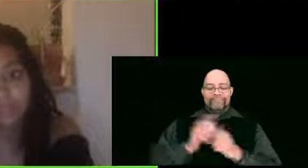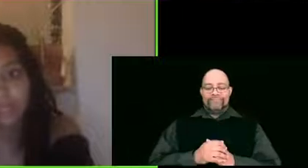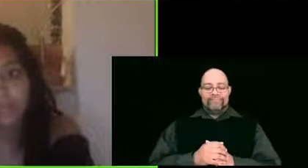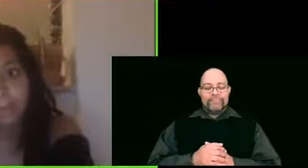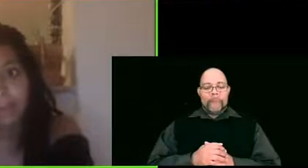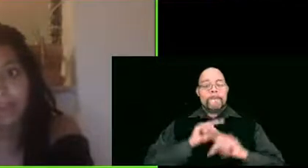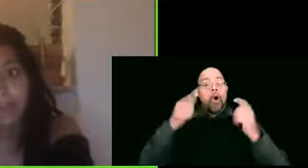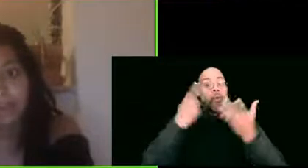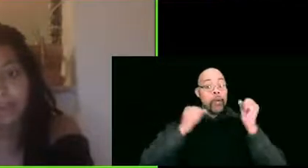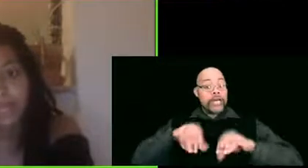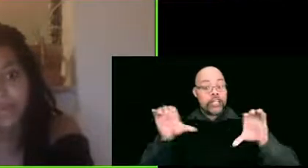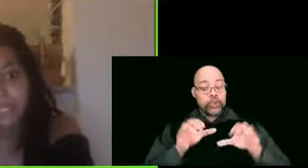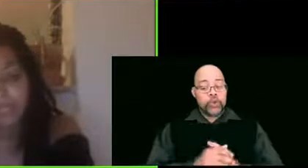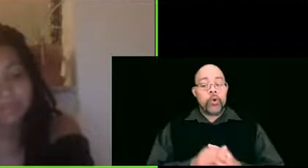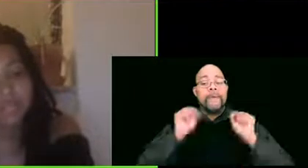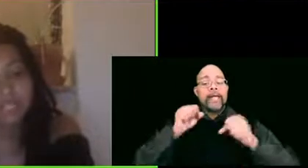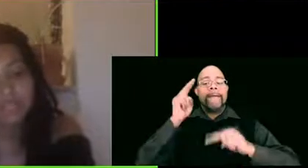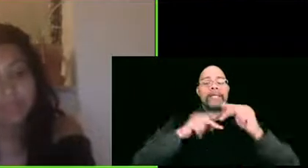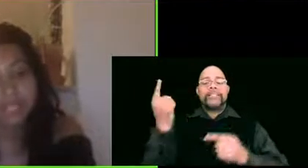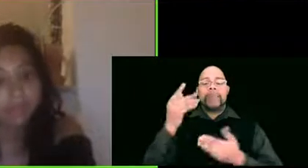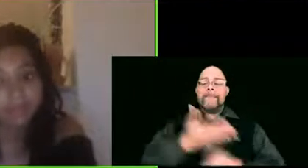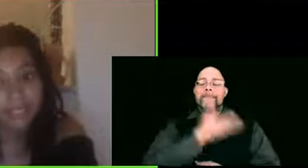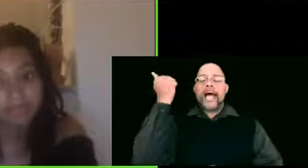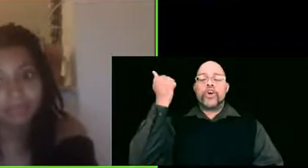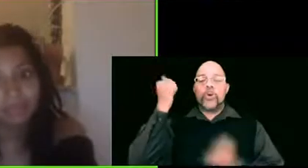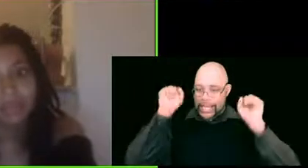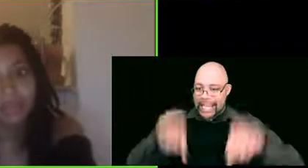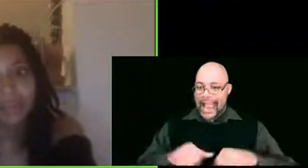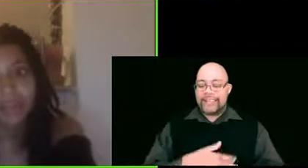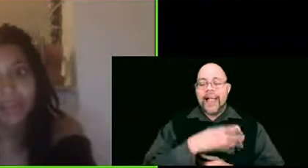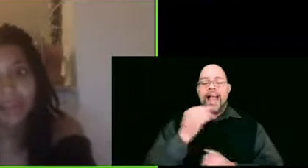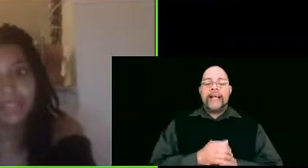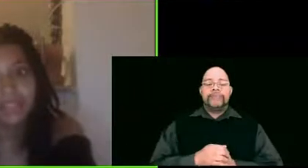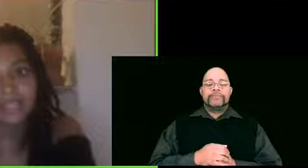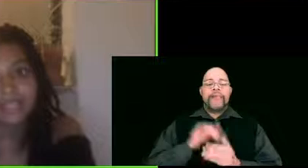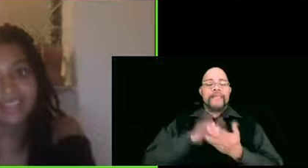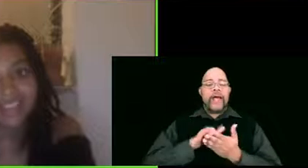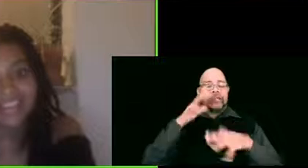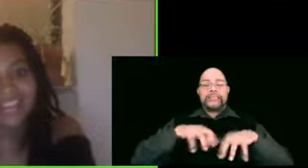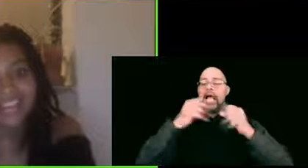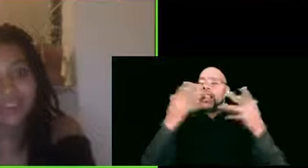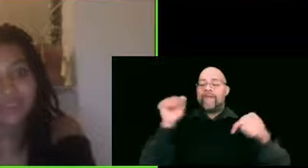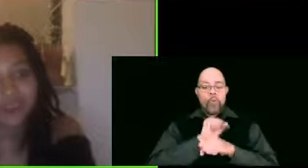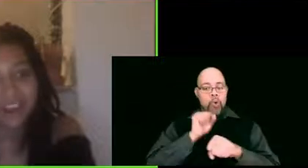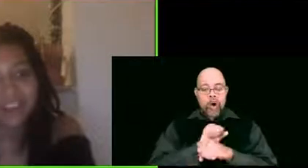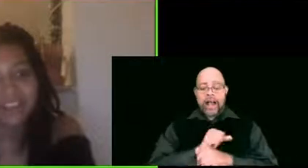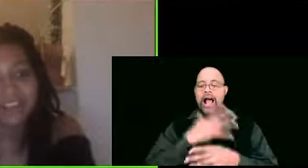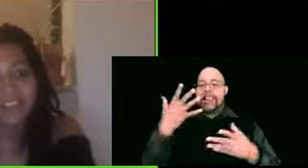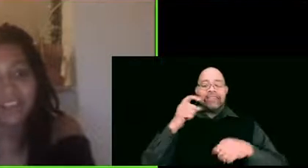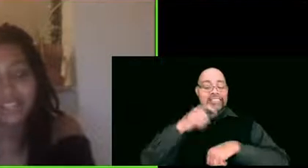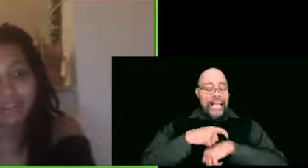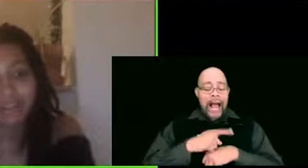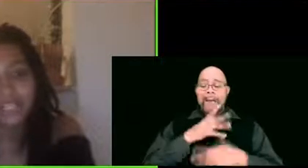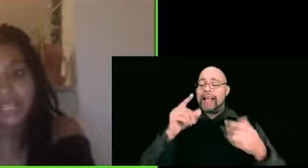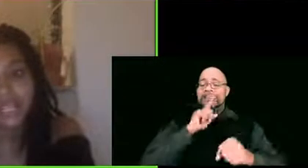that. But what we can do is potentially build something better. And that's going to take a lot of work and